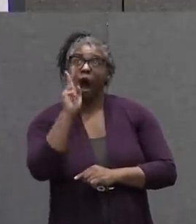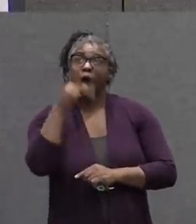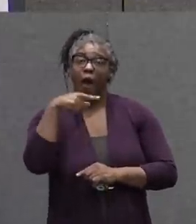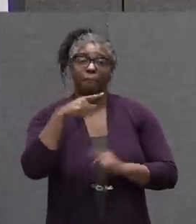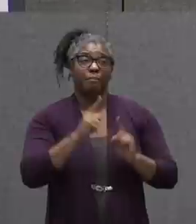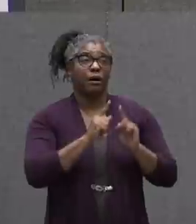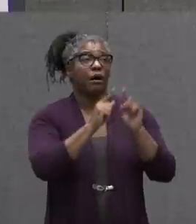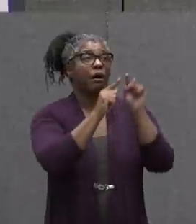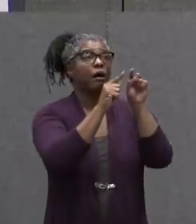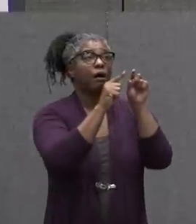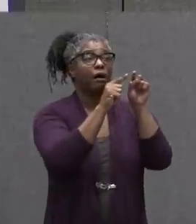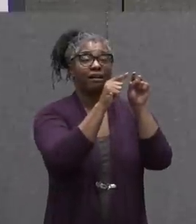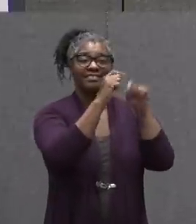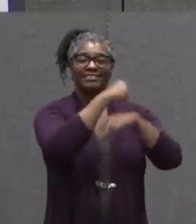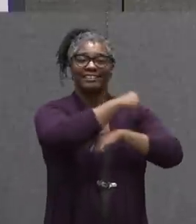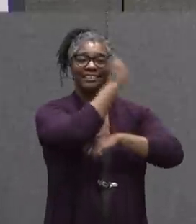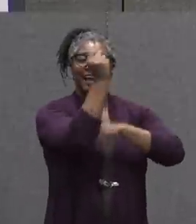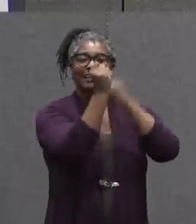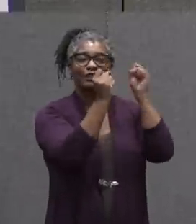to the castle.